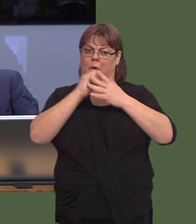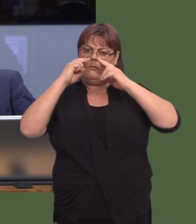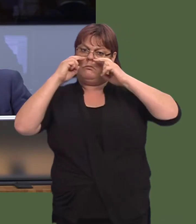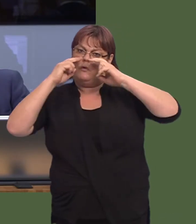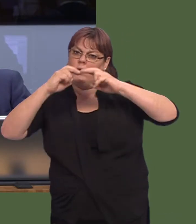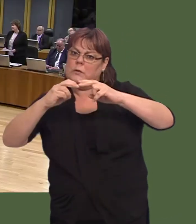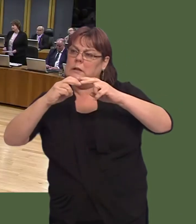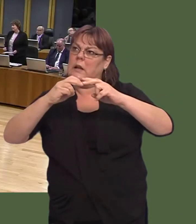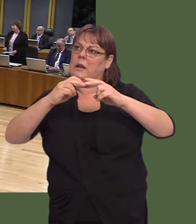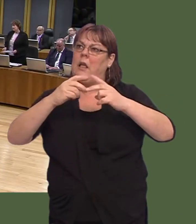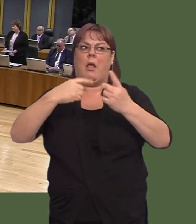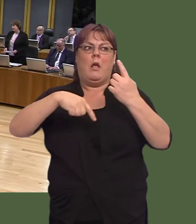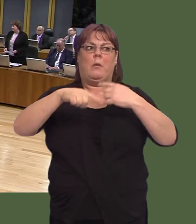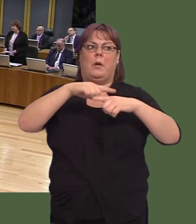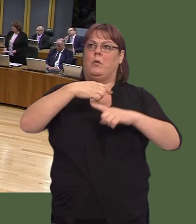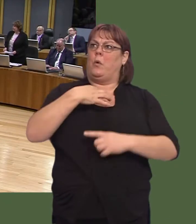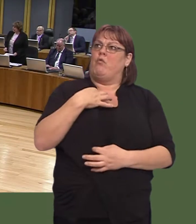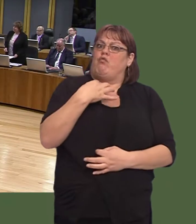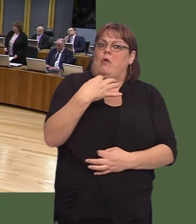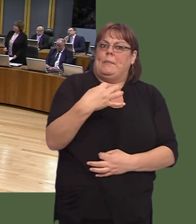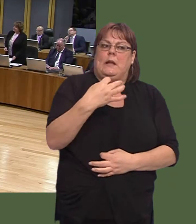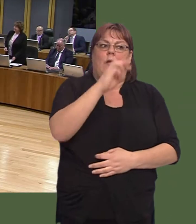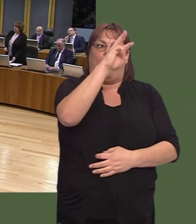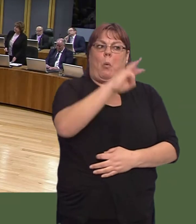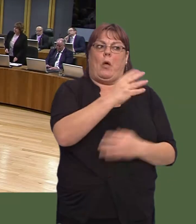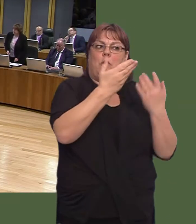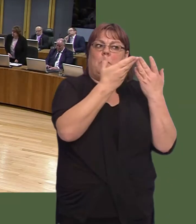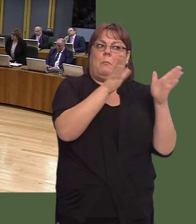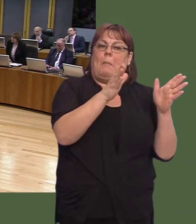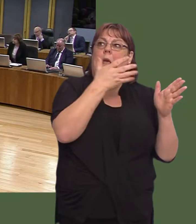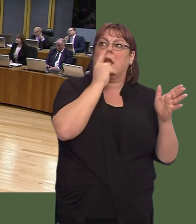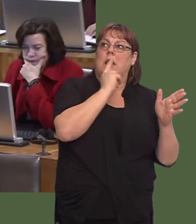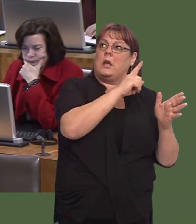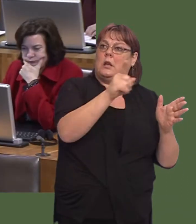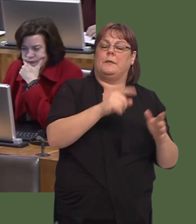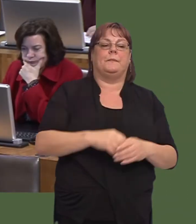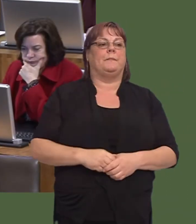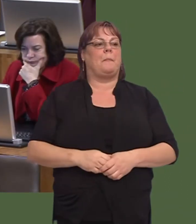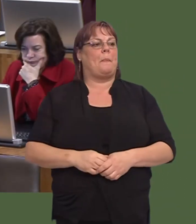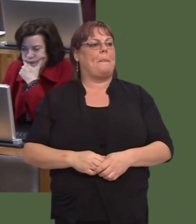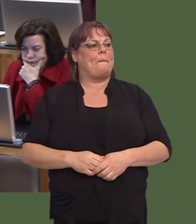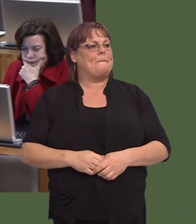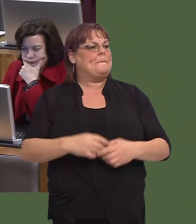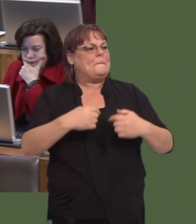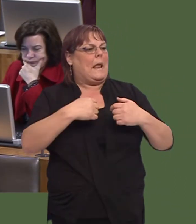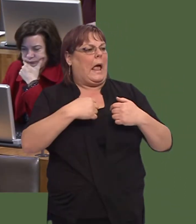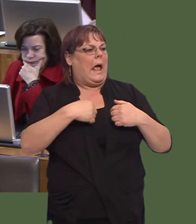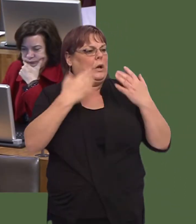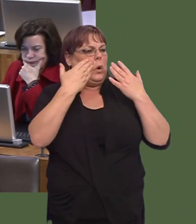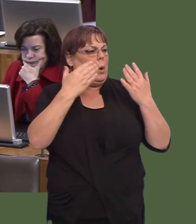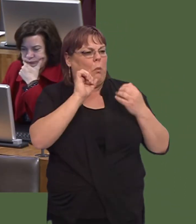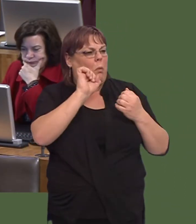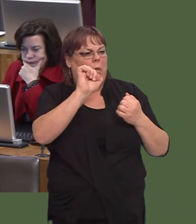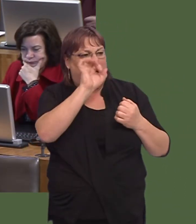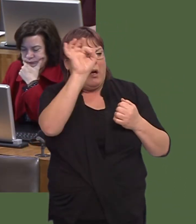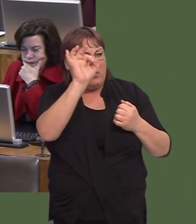scrutiny, which is our duty on behalf of the public, for whom we are the elected representatives. Well, the member has me at a disadvantage. I don't know what the